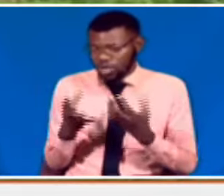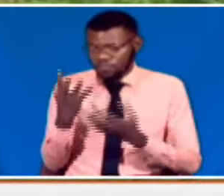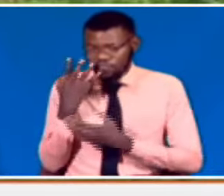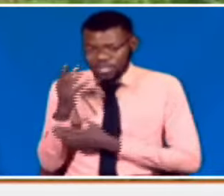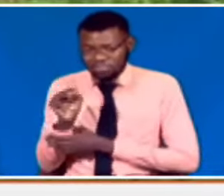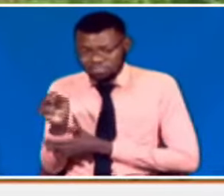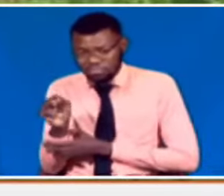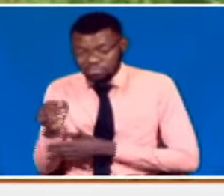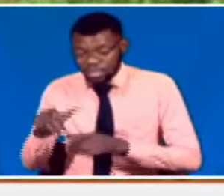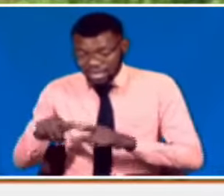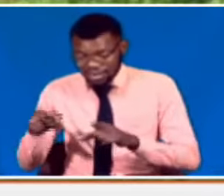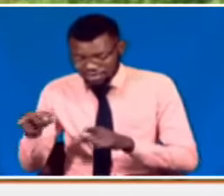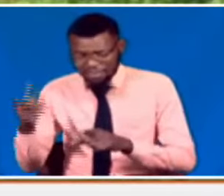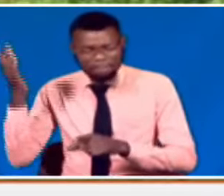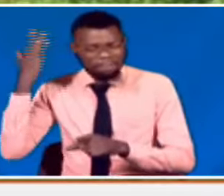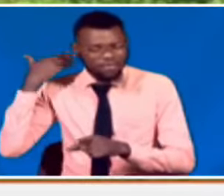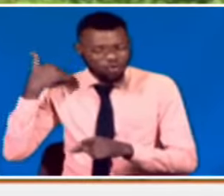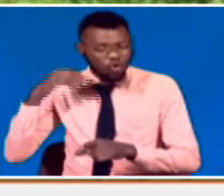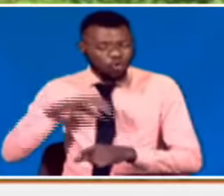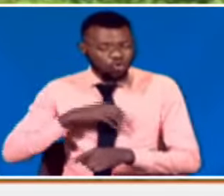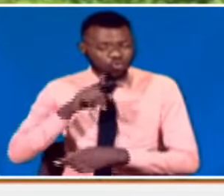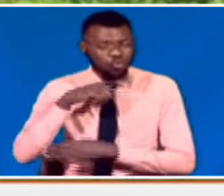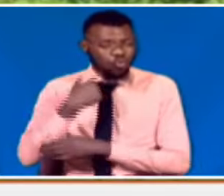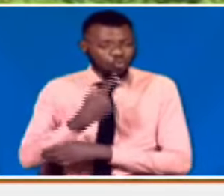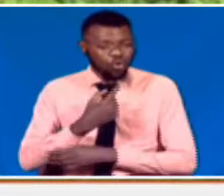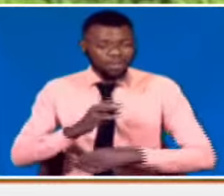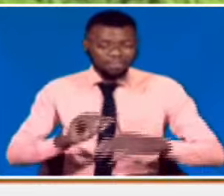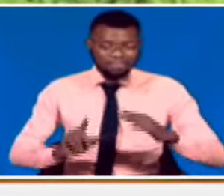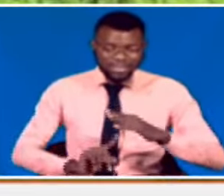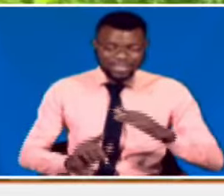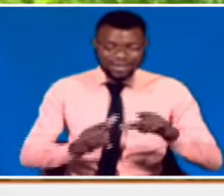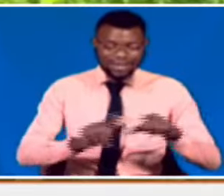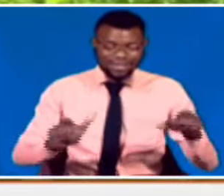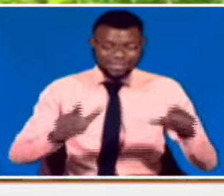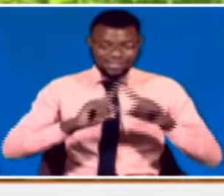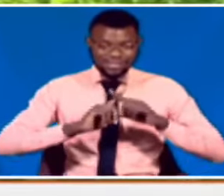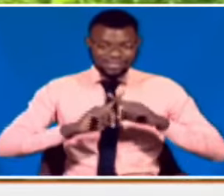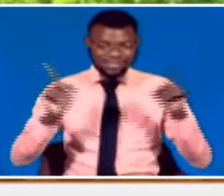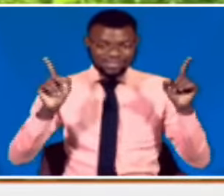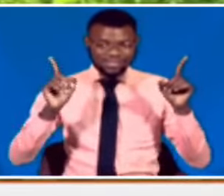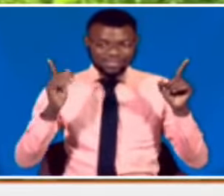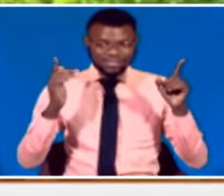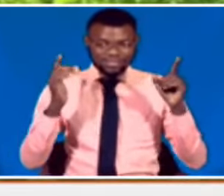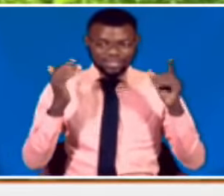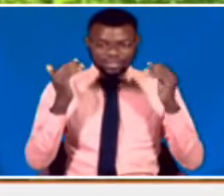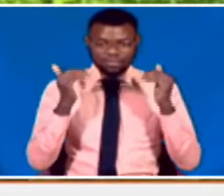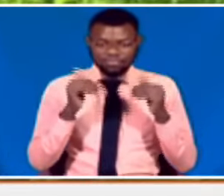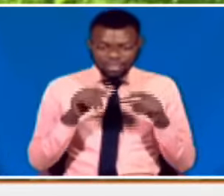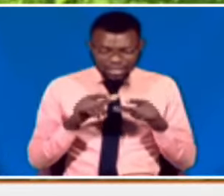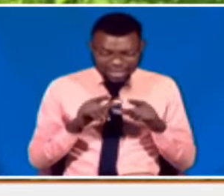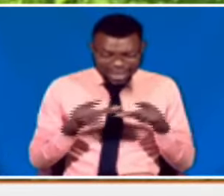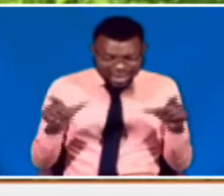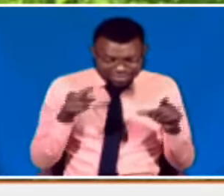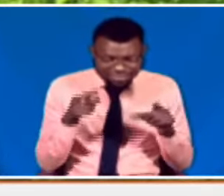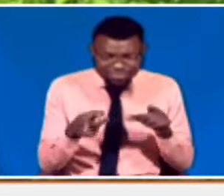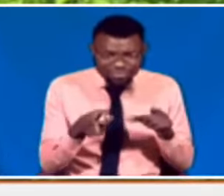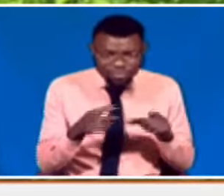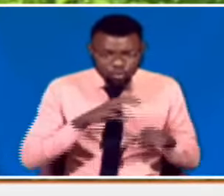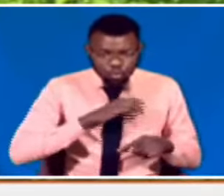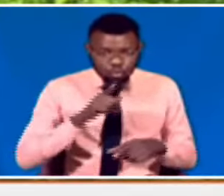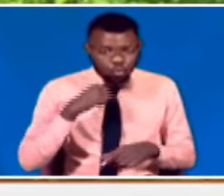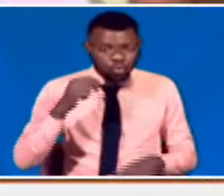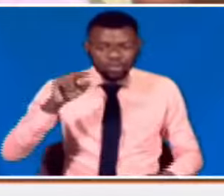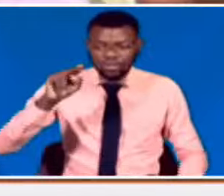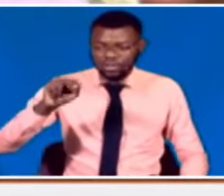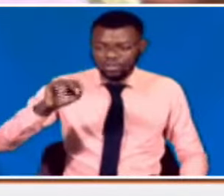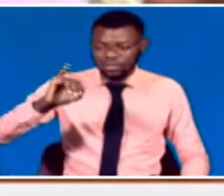cabinet secretary for lands. The commission, however, insists that the disputed land is a property of Njambini Agricultural Training